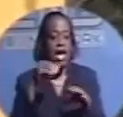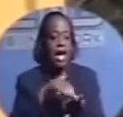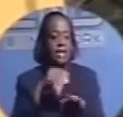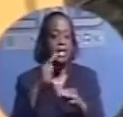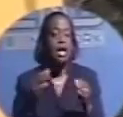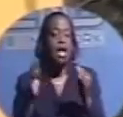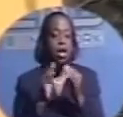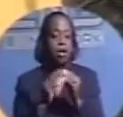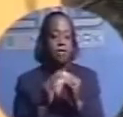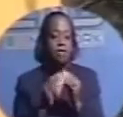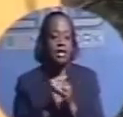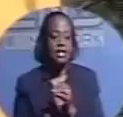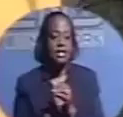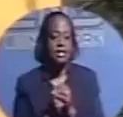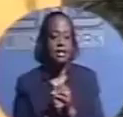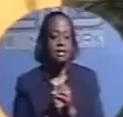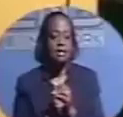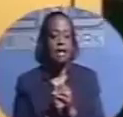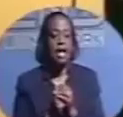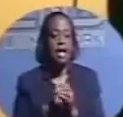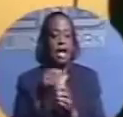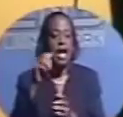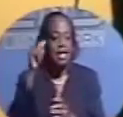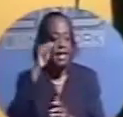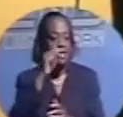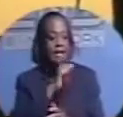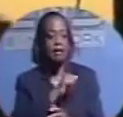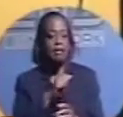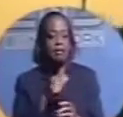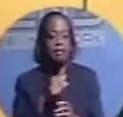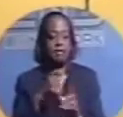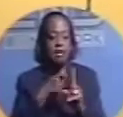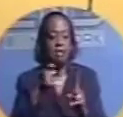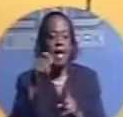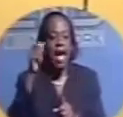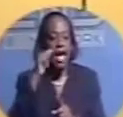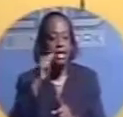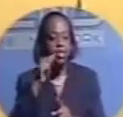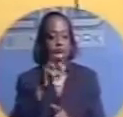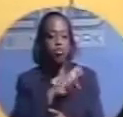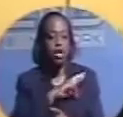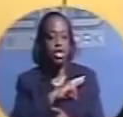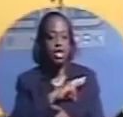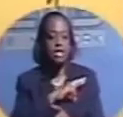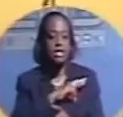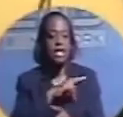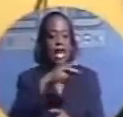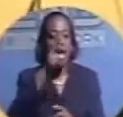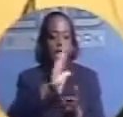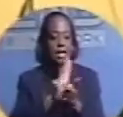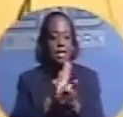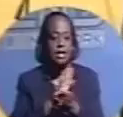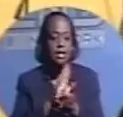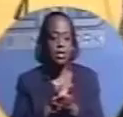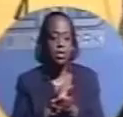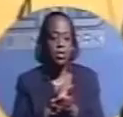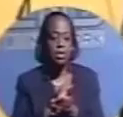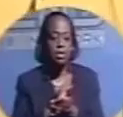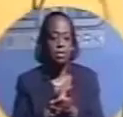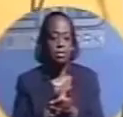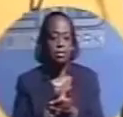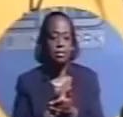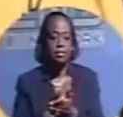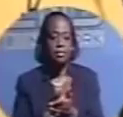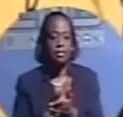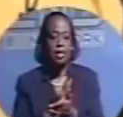Rogers Secondary School, will be heading to the Caribbean Tourism Congress in St. Kitts next week. Prior to her travel, the Minister of